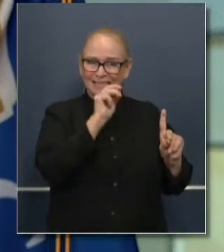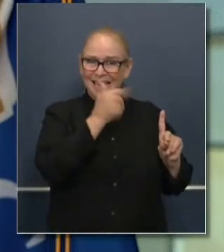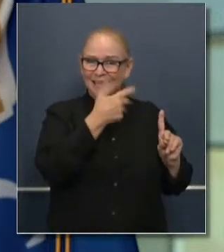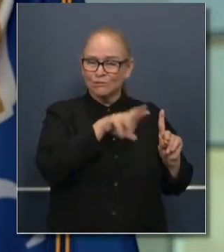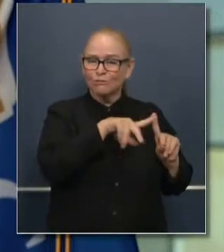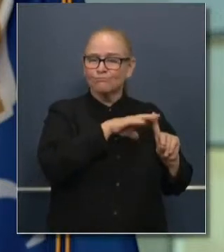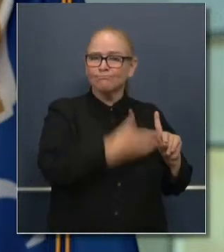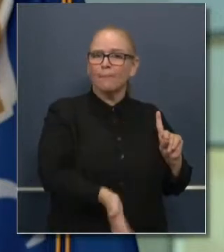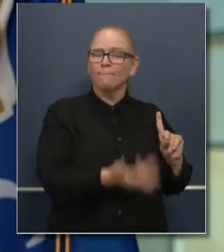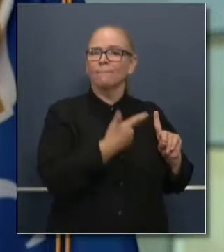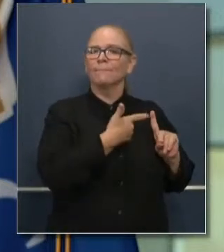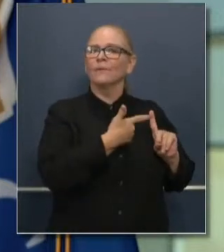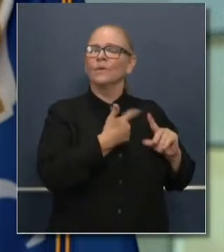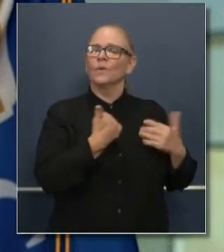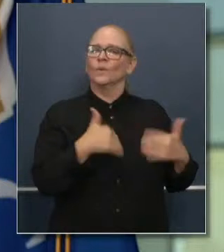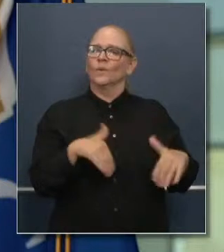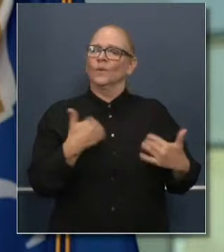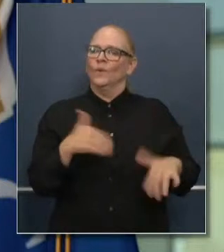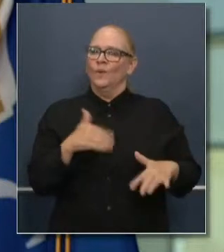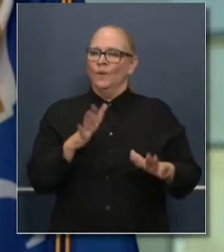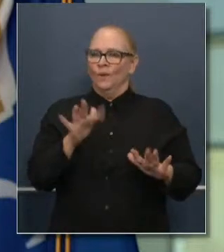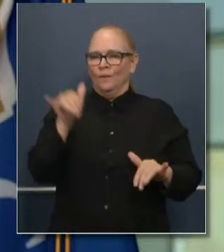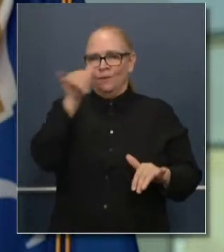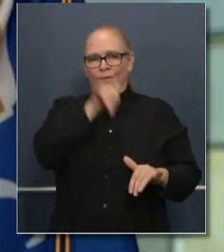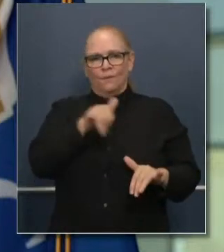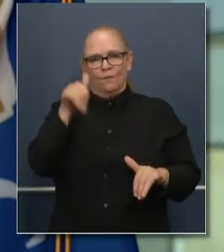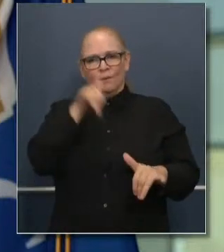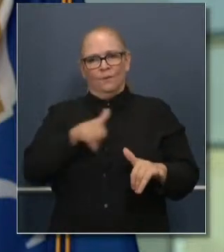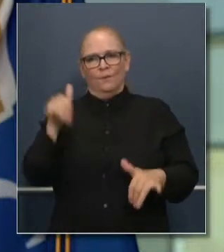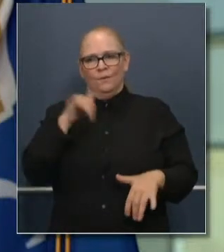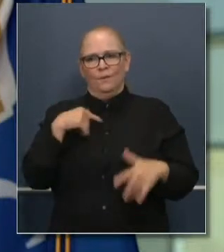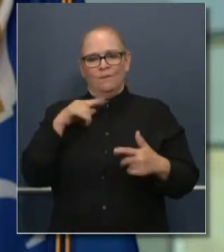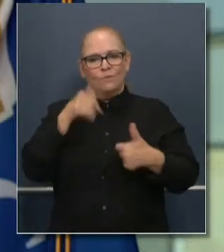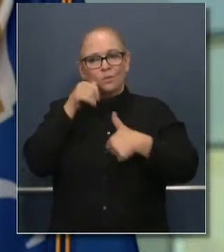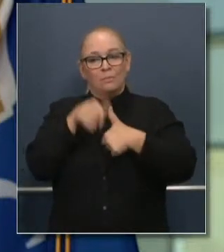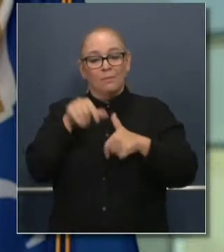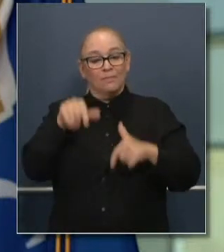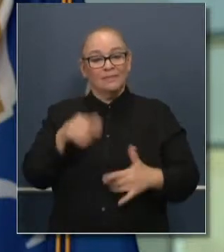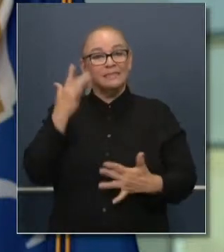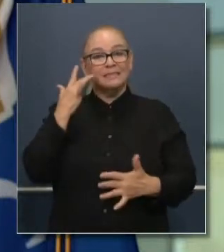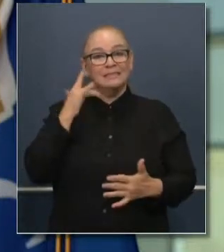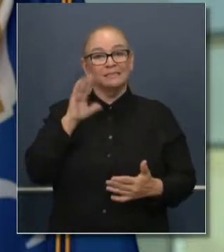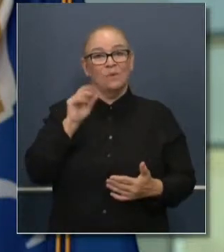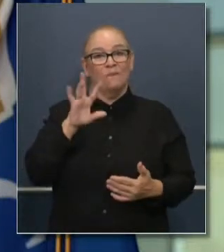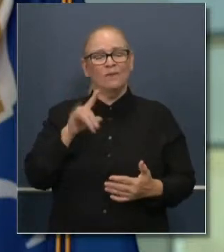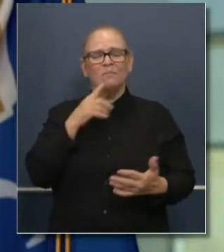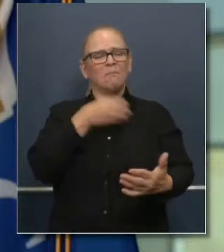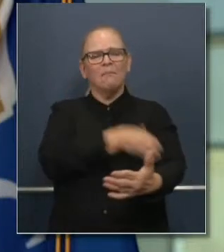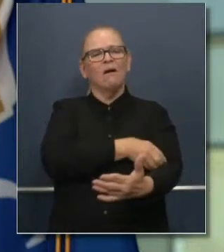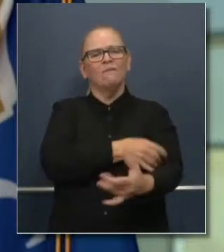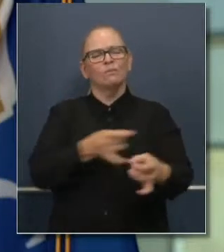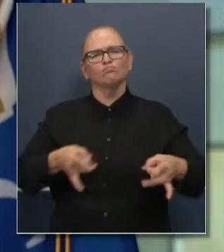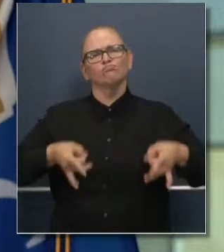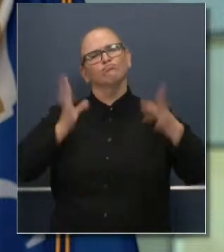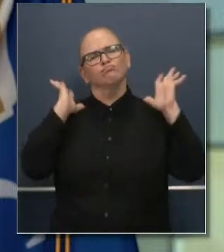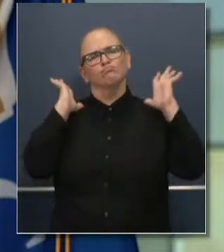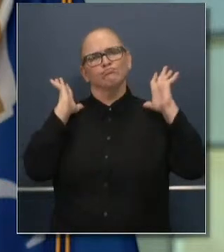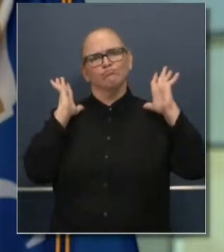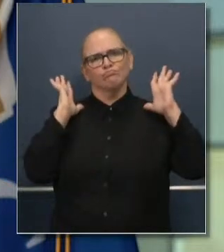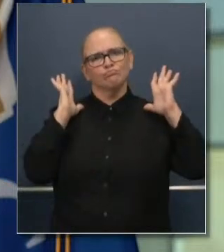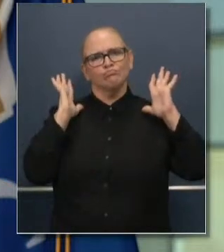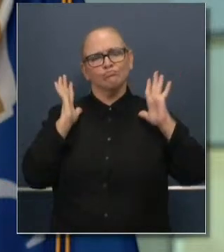just a reminder, a sober reminder of how powerful and impactful and deadly this disease